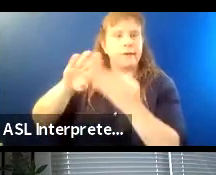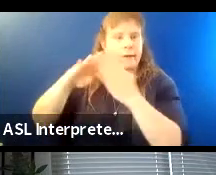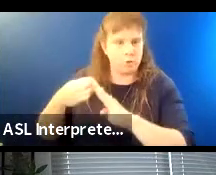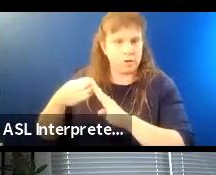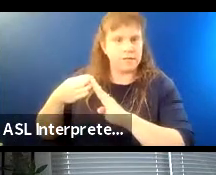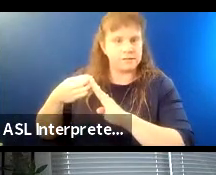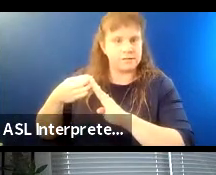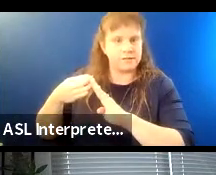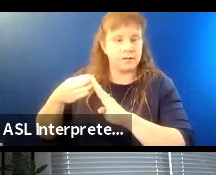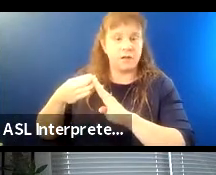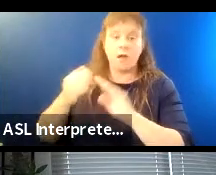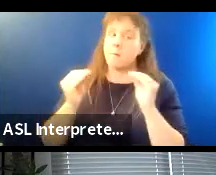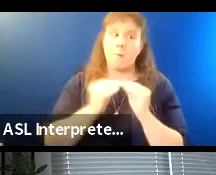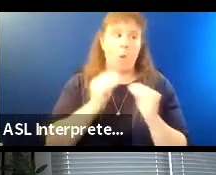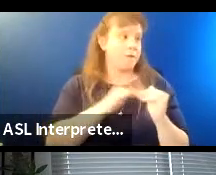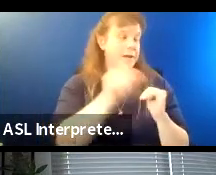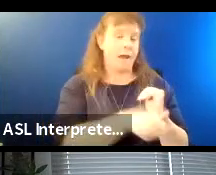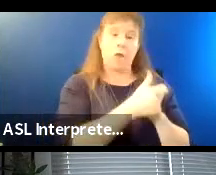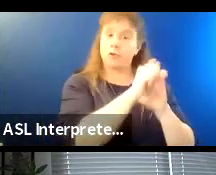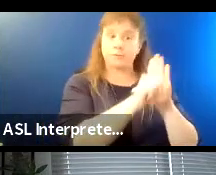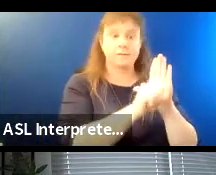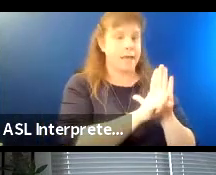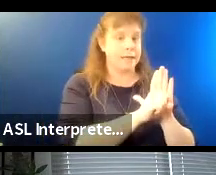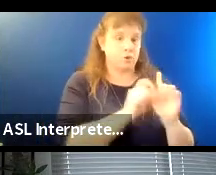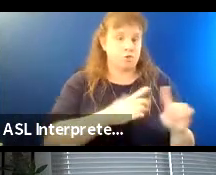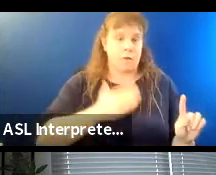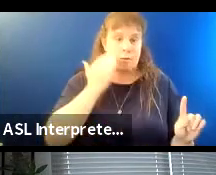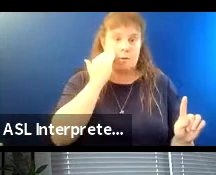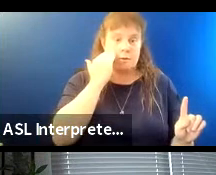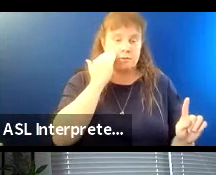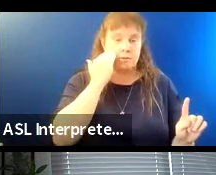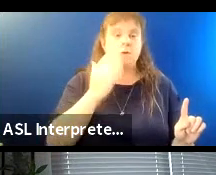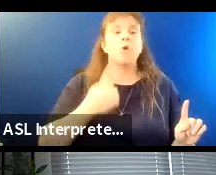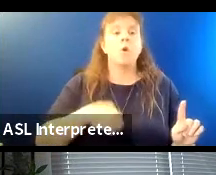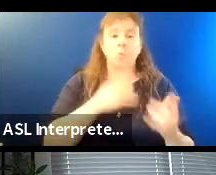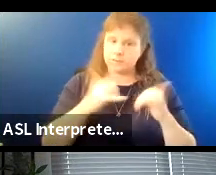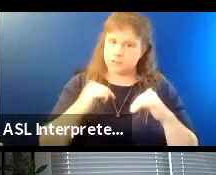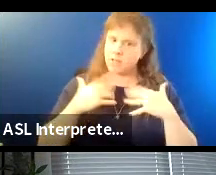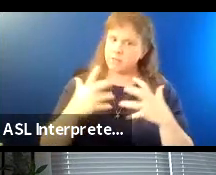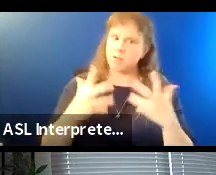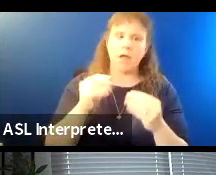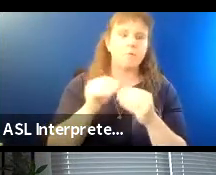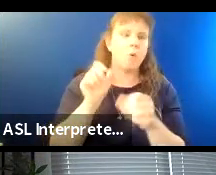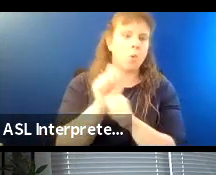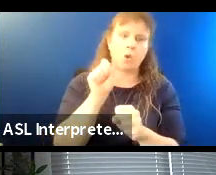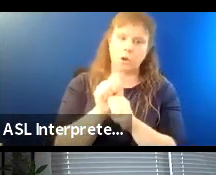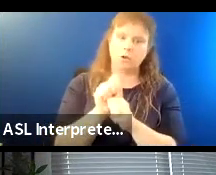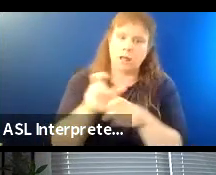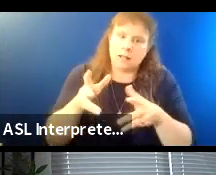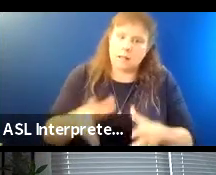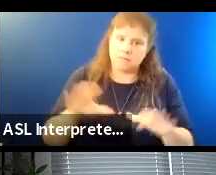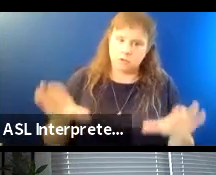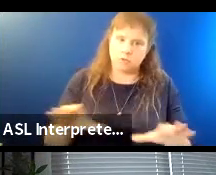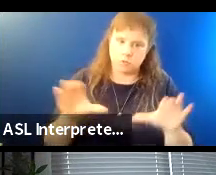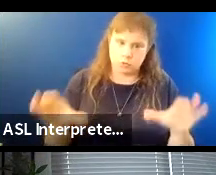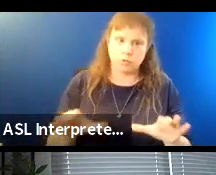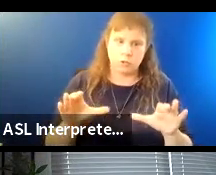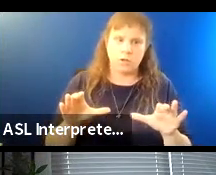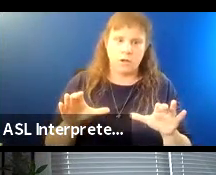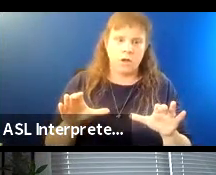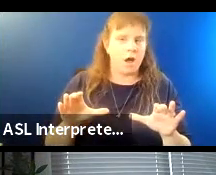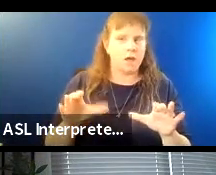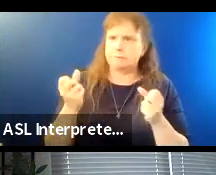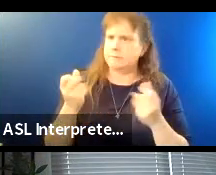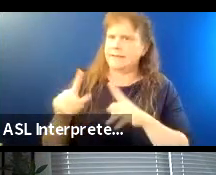And although we have a lot more work to do on many different